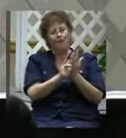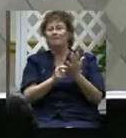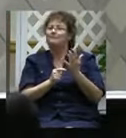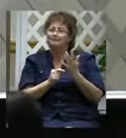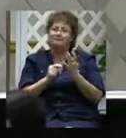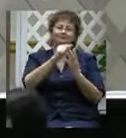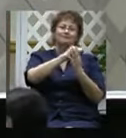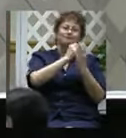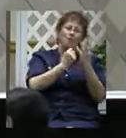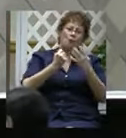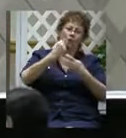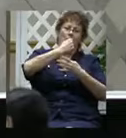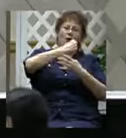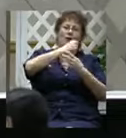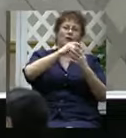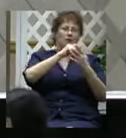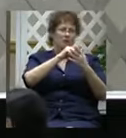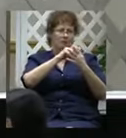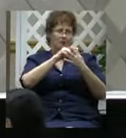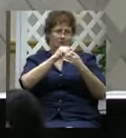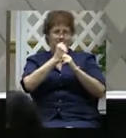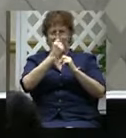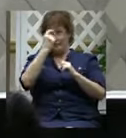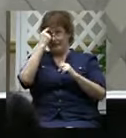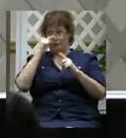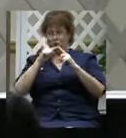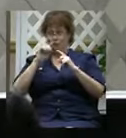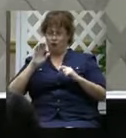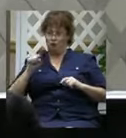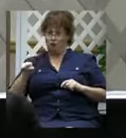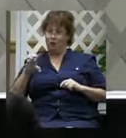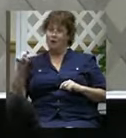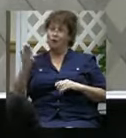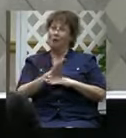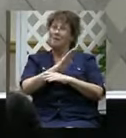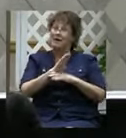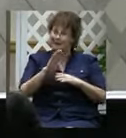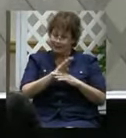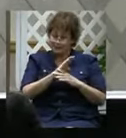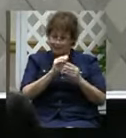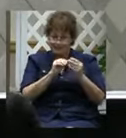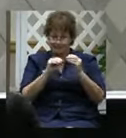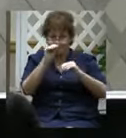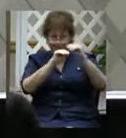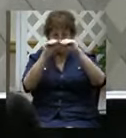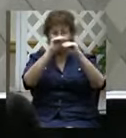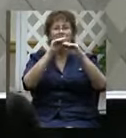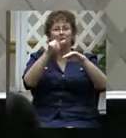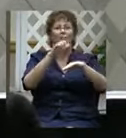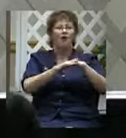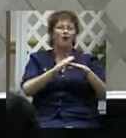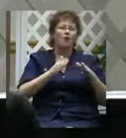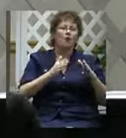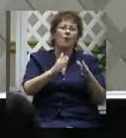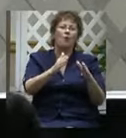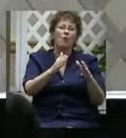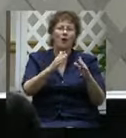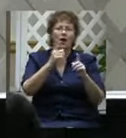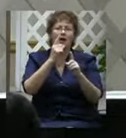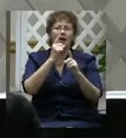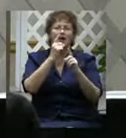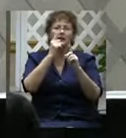documents, prioritize them in a way that makes sense to you and is the most effective for you, then you're on a good way of, you're headed in the right